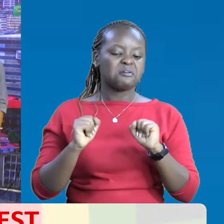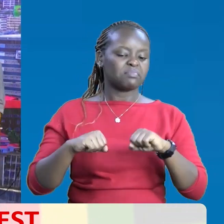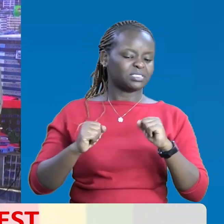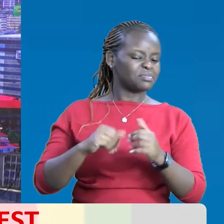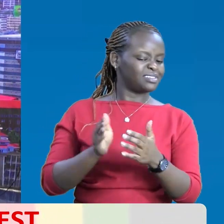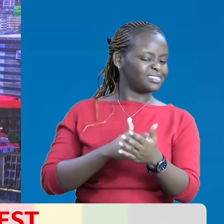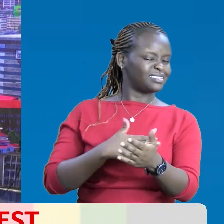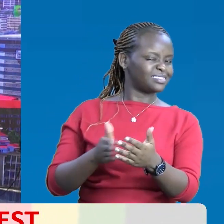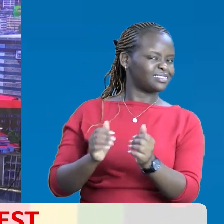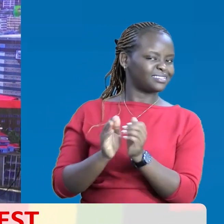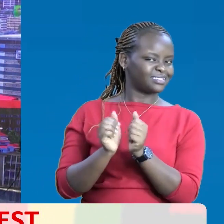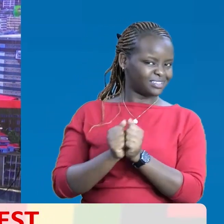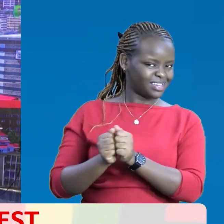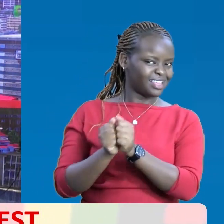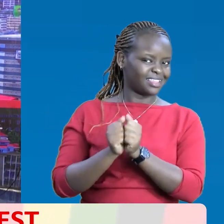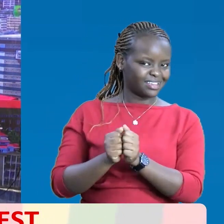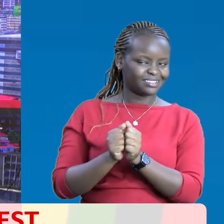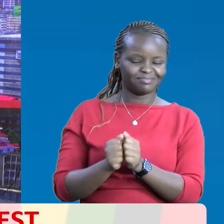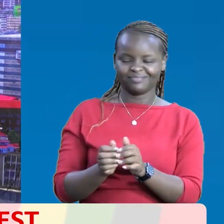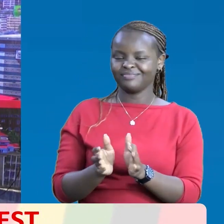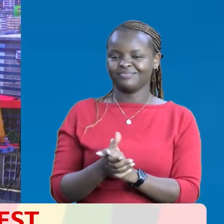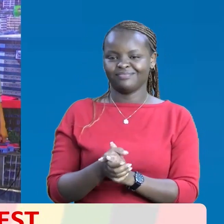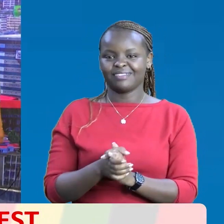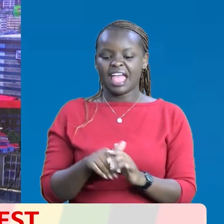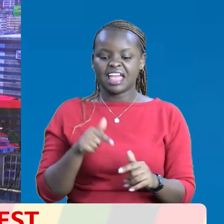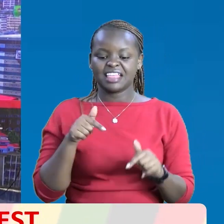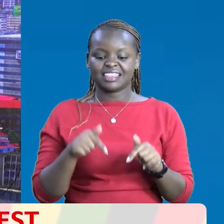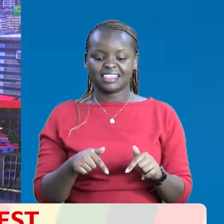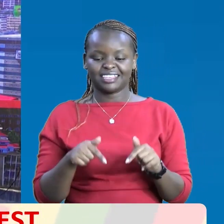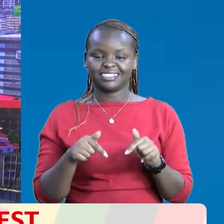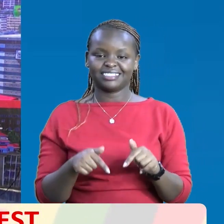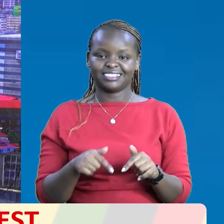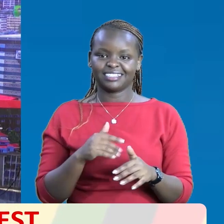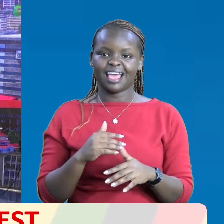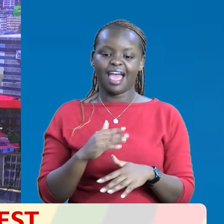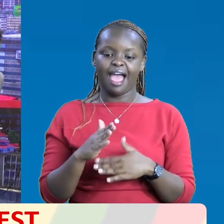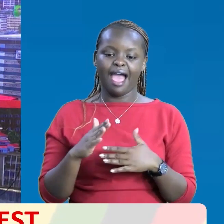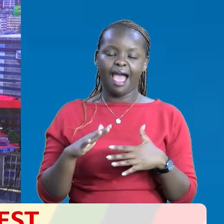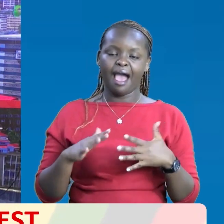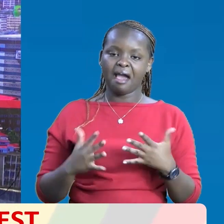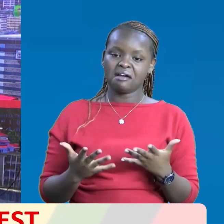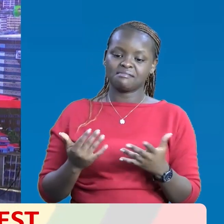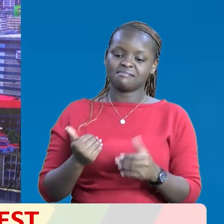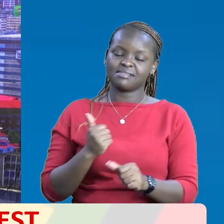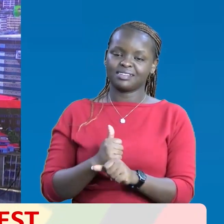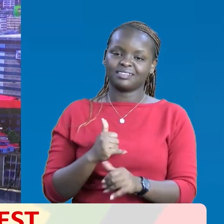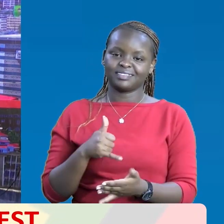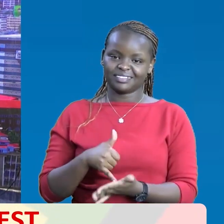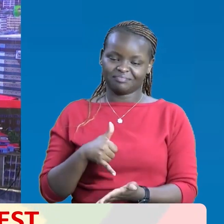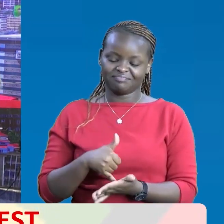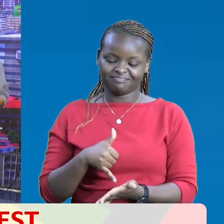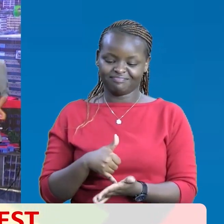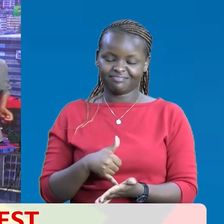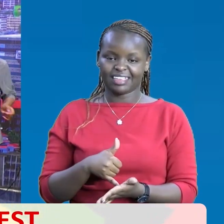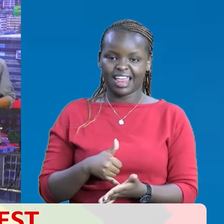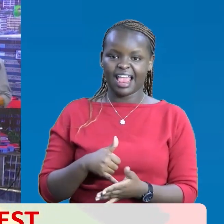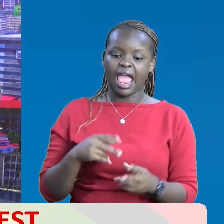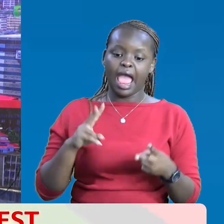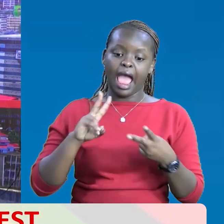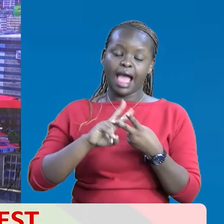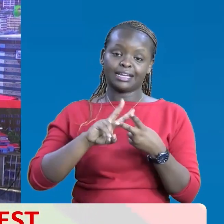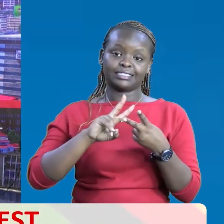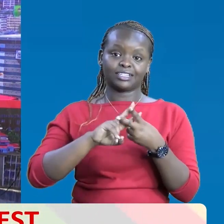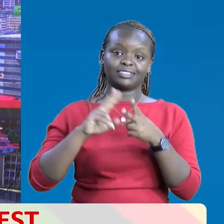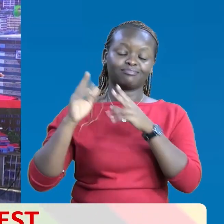Shout out to the legend Bob Marley himself, and this is how we're doing it tonight. Hapa ndani ya Reggae. Who are the hashtag to use? These and always has been. We don't